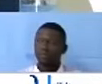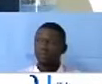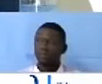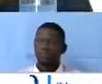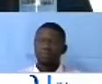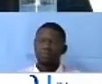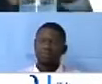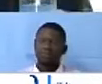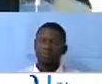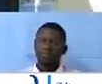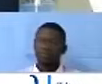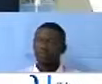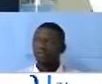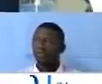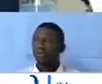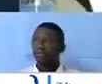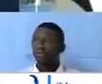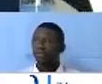Omar, sorry,